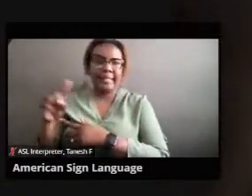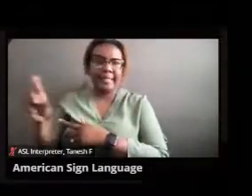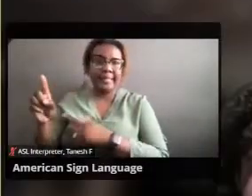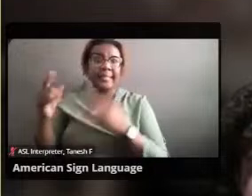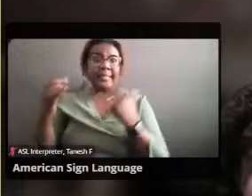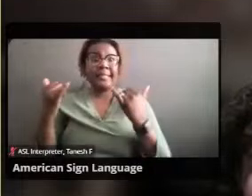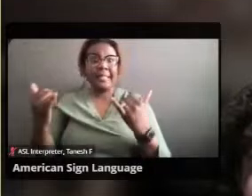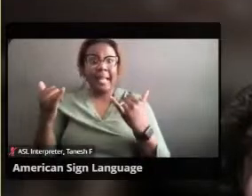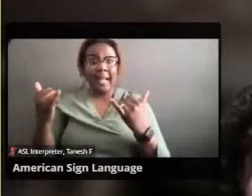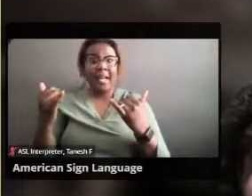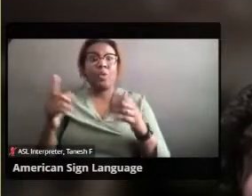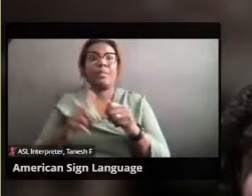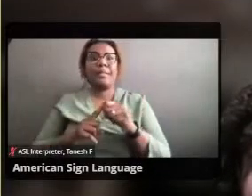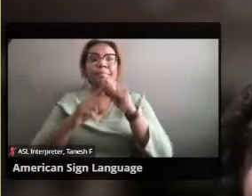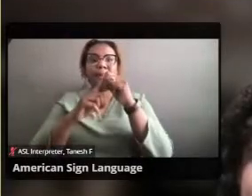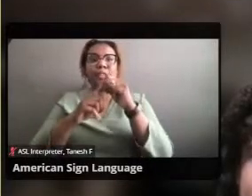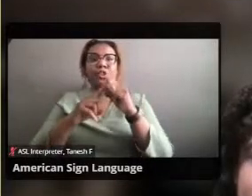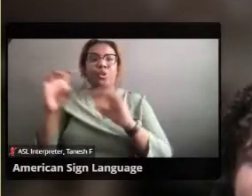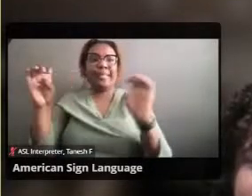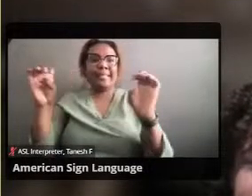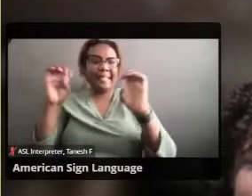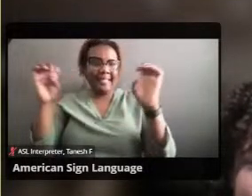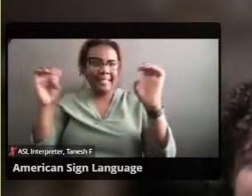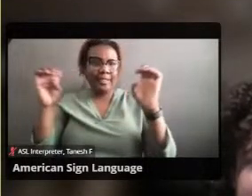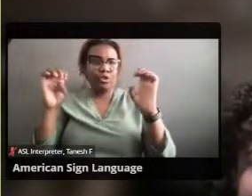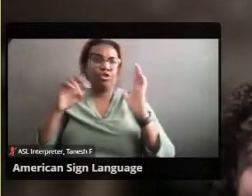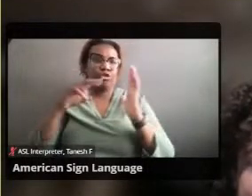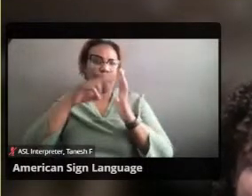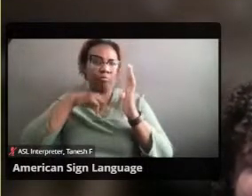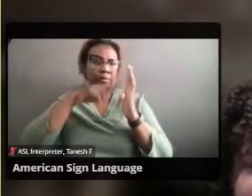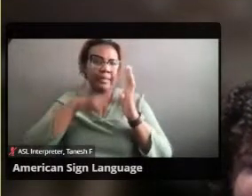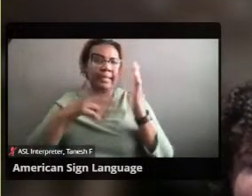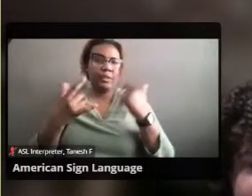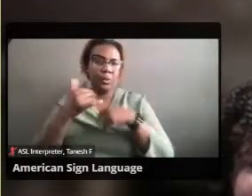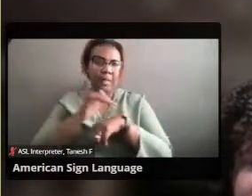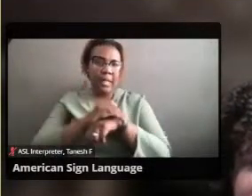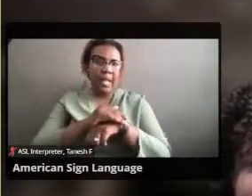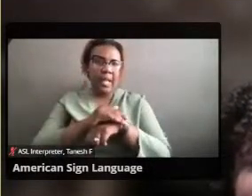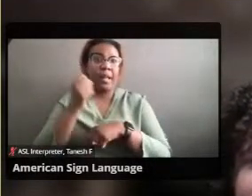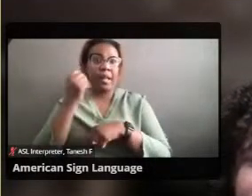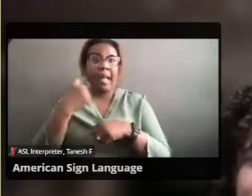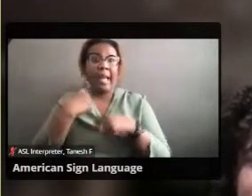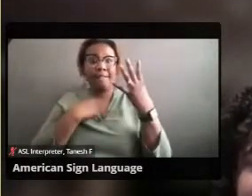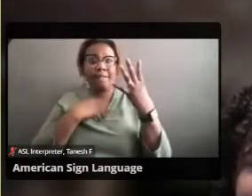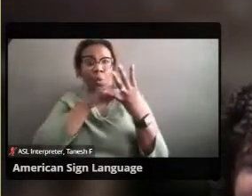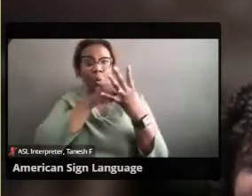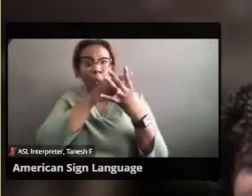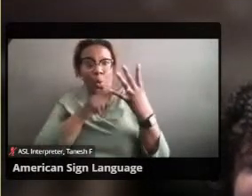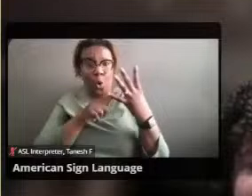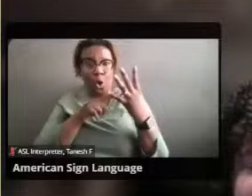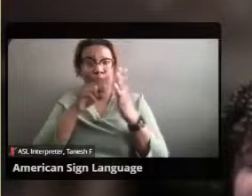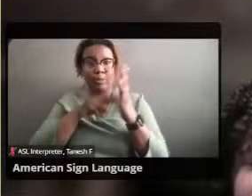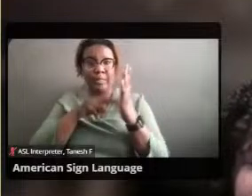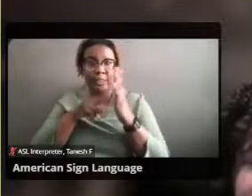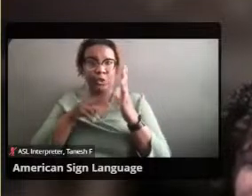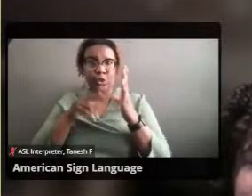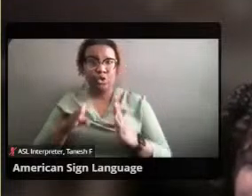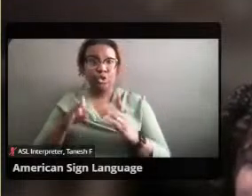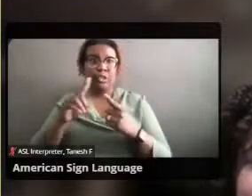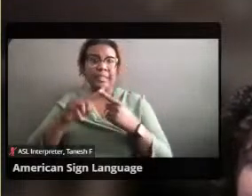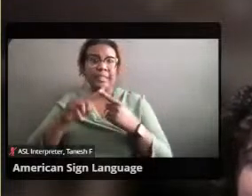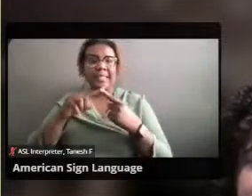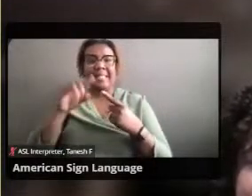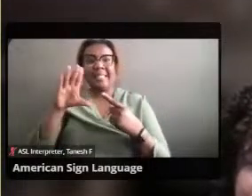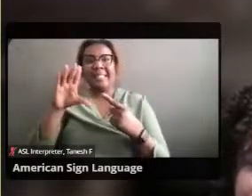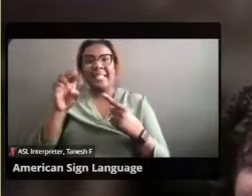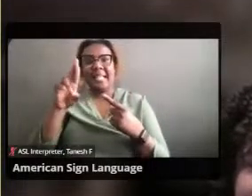our special Easter liturgy reading tonight. We'll have four readers. We have Sierra from the Cairo Center,